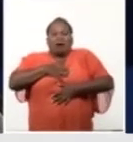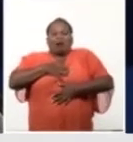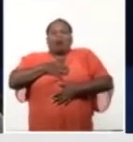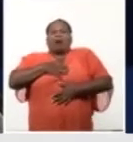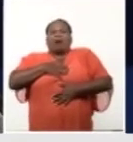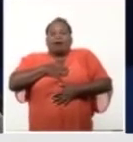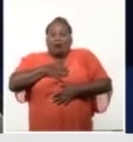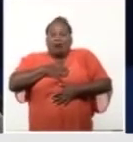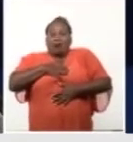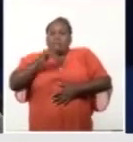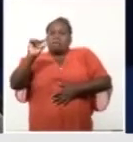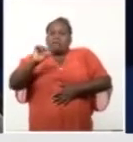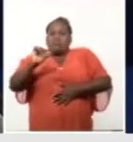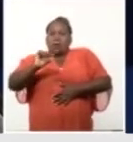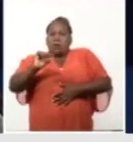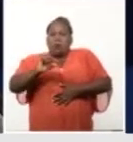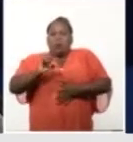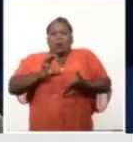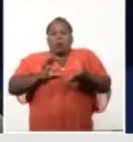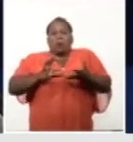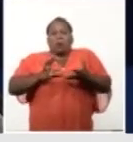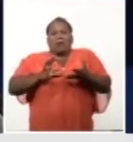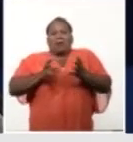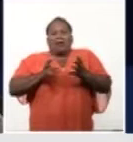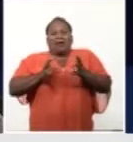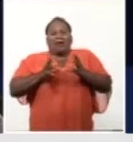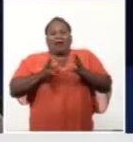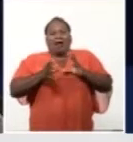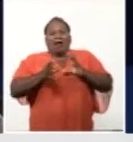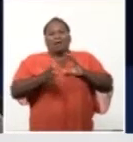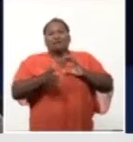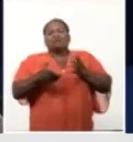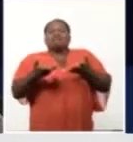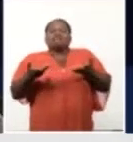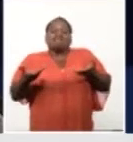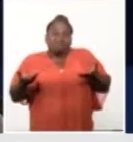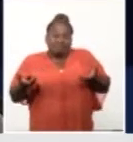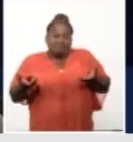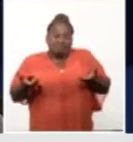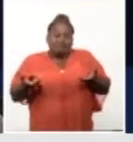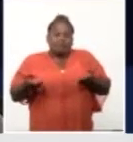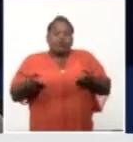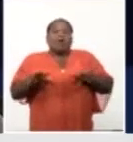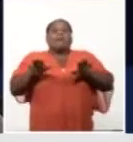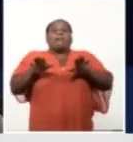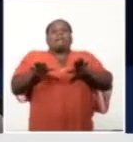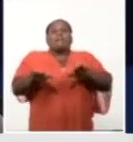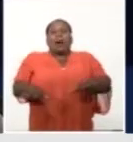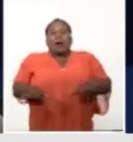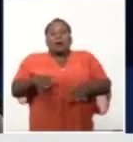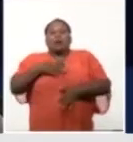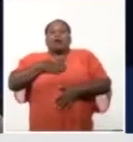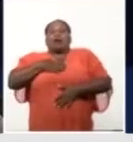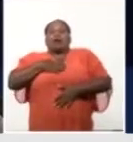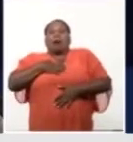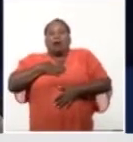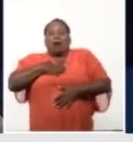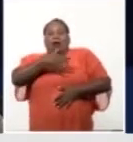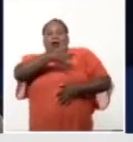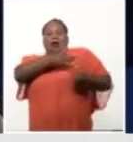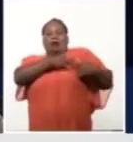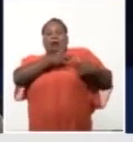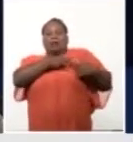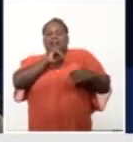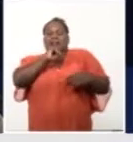and a moderate dyspnea, and he had a cardiorespiratory